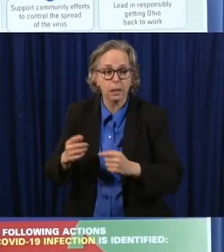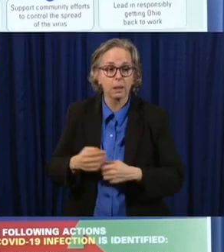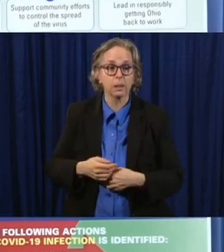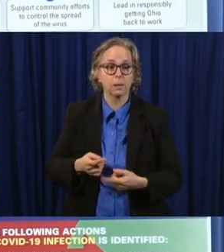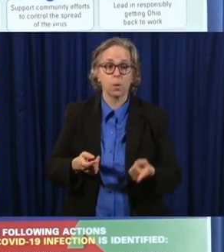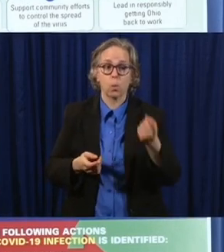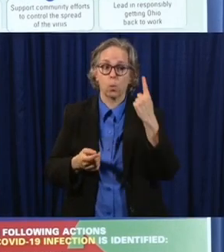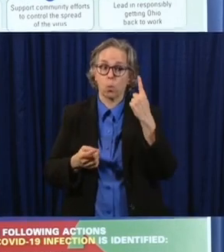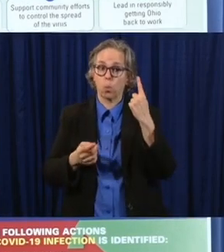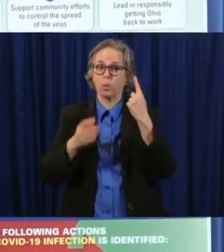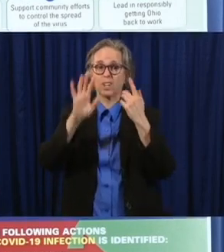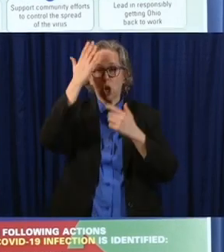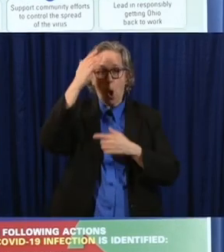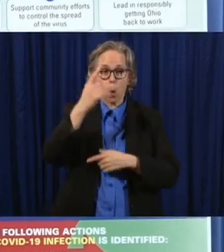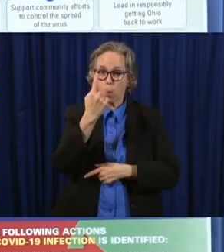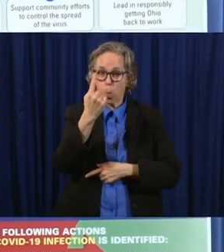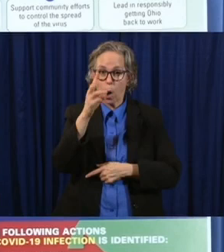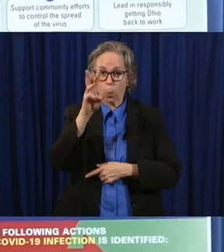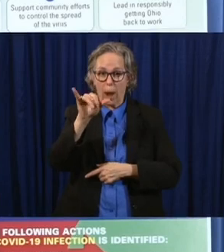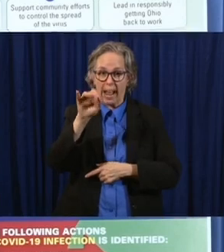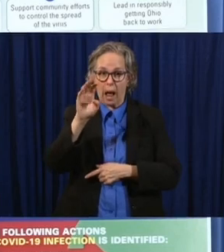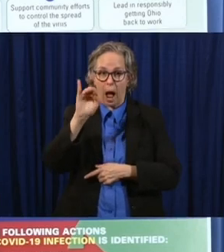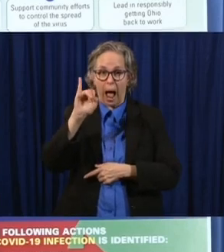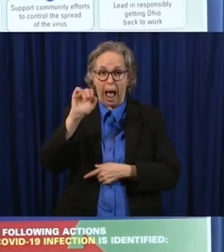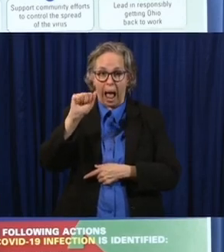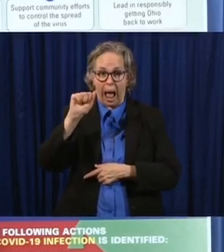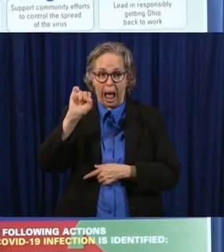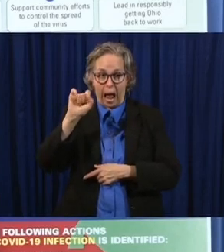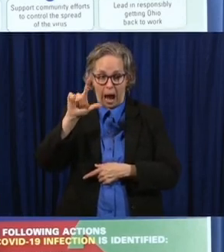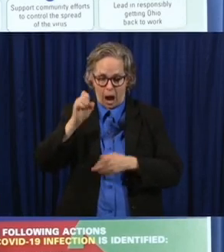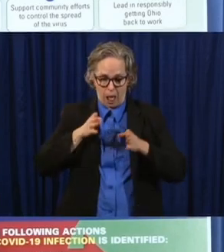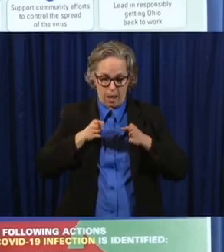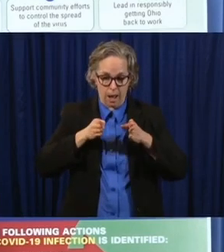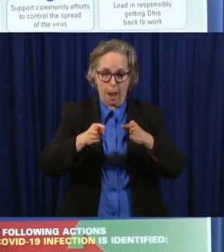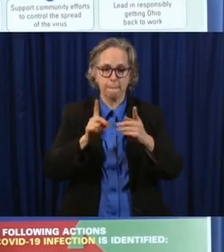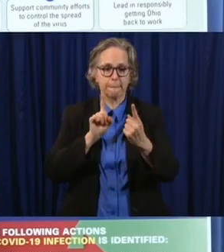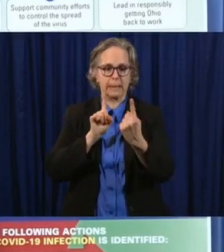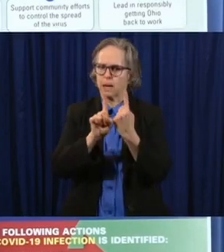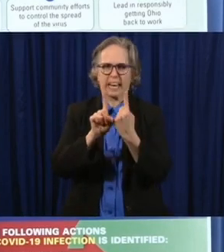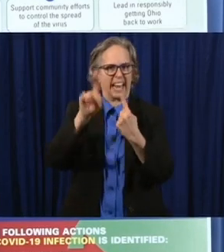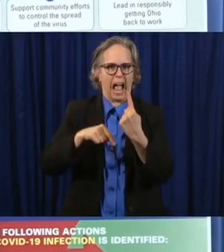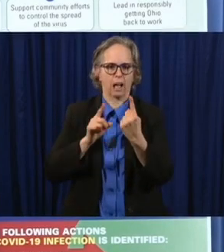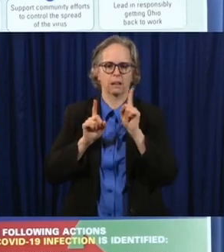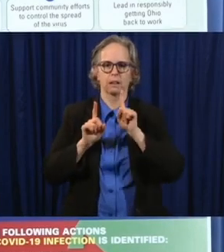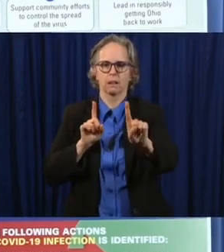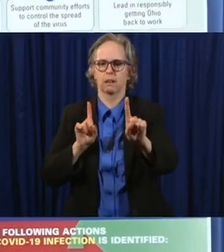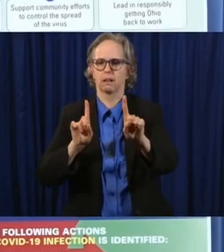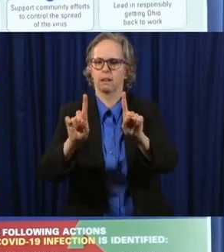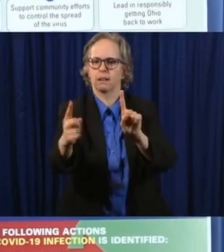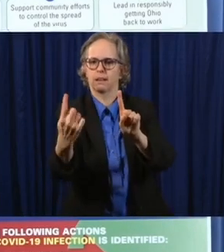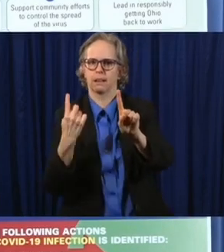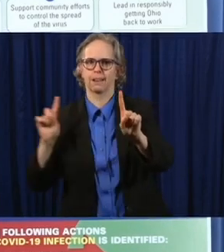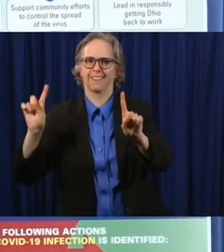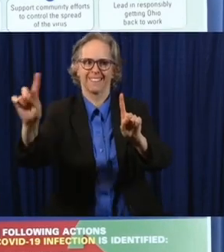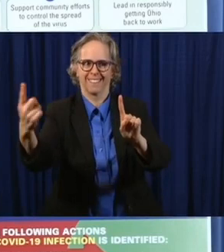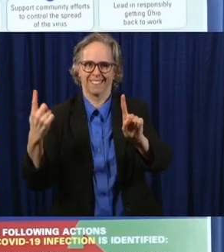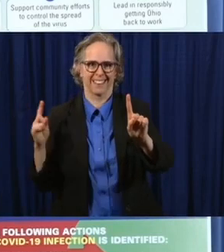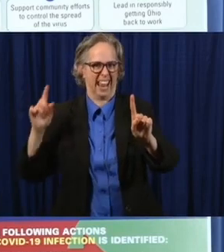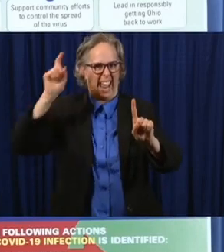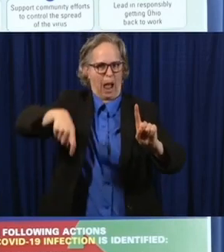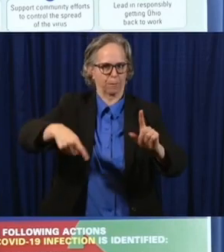I would have figured out, but some of them figured it out, and so we've learned from those things. That's how you keep